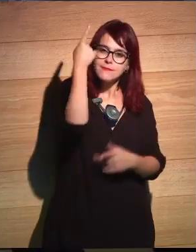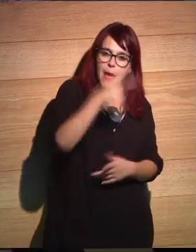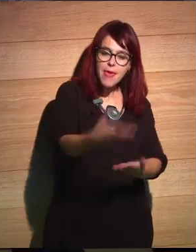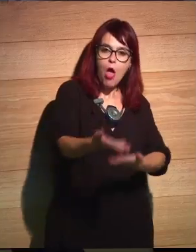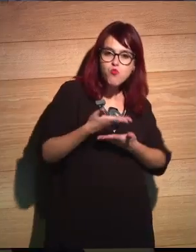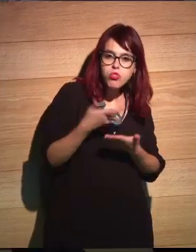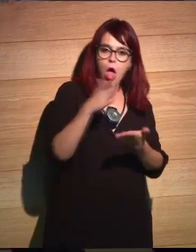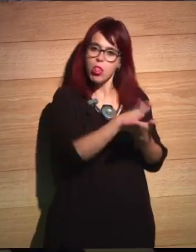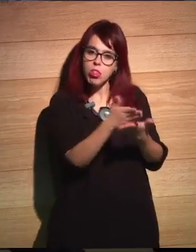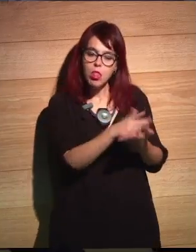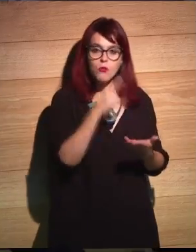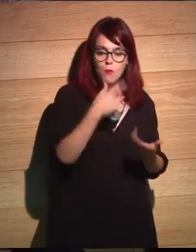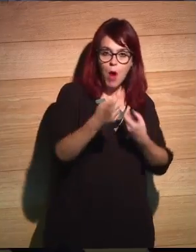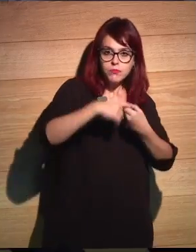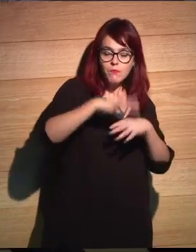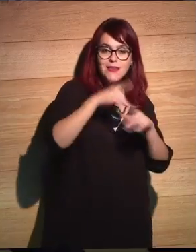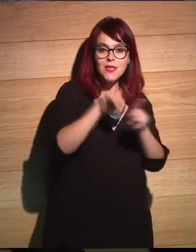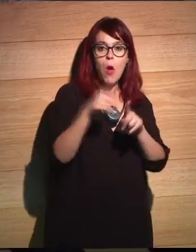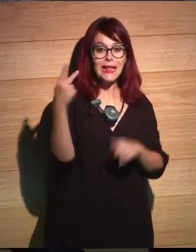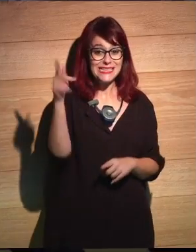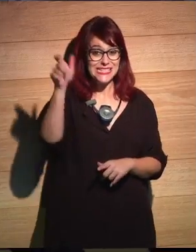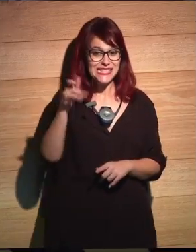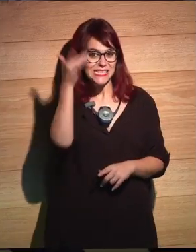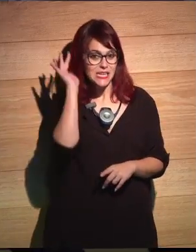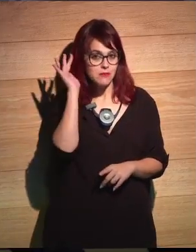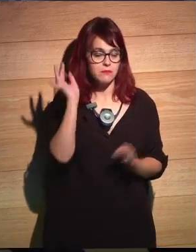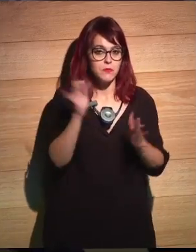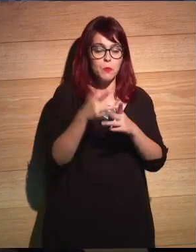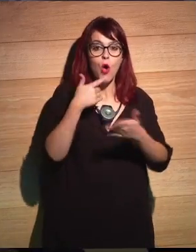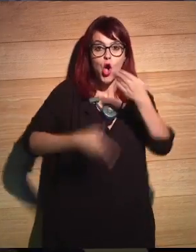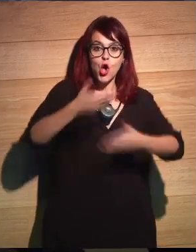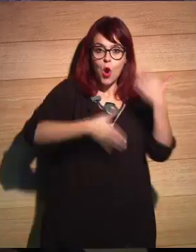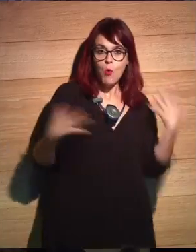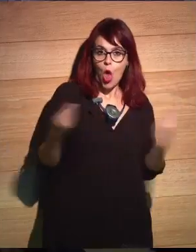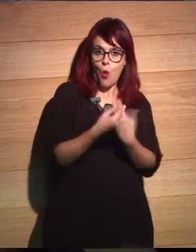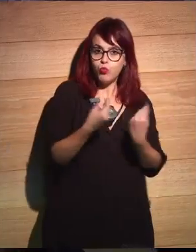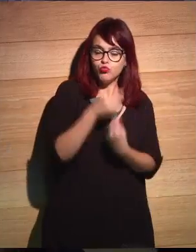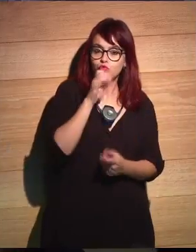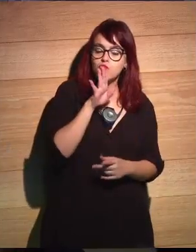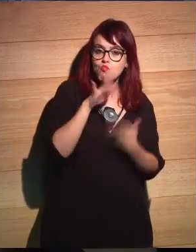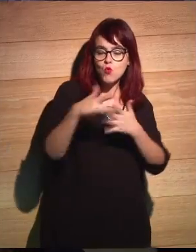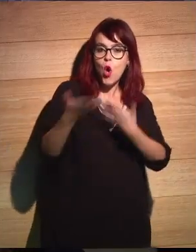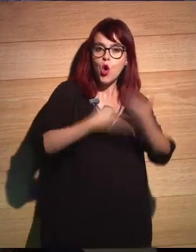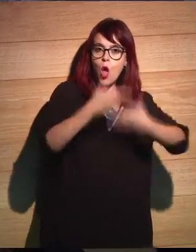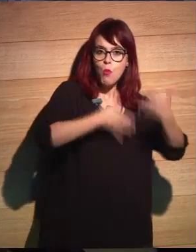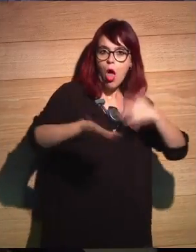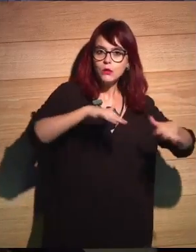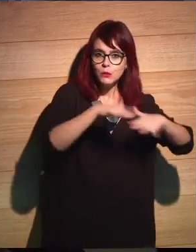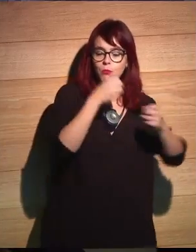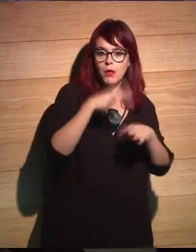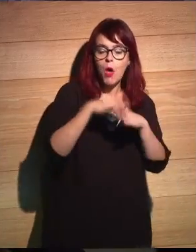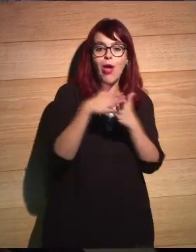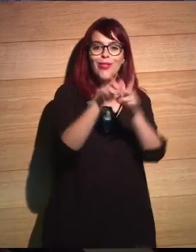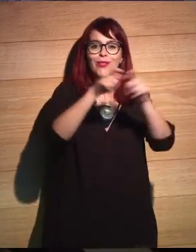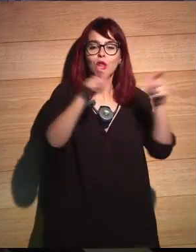He knows a lot, he helps you, he takes part in the process, and he collaborates and cooperates with you in a